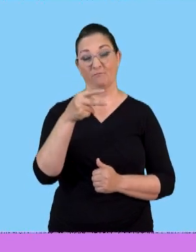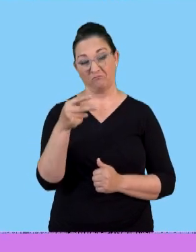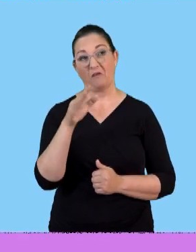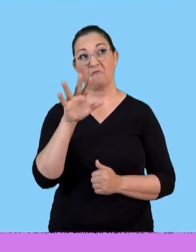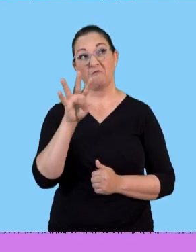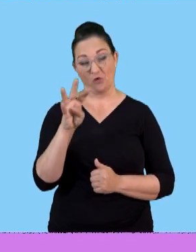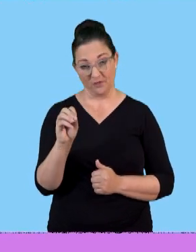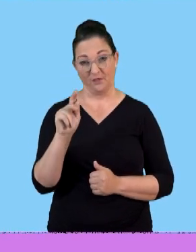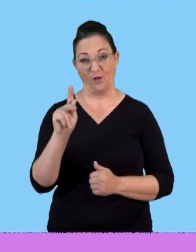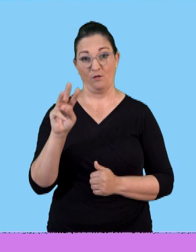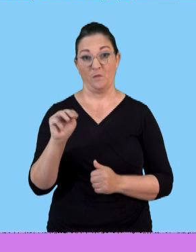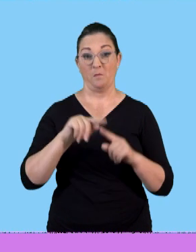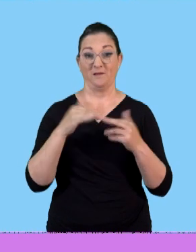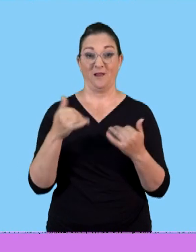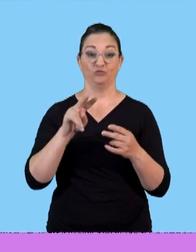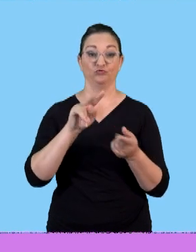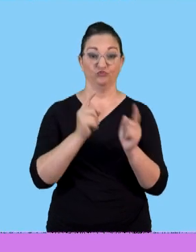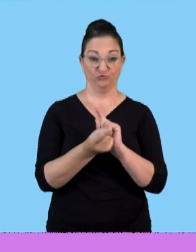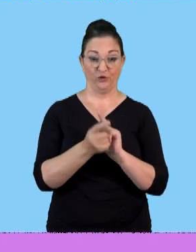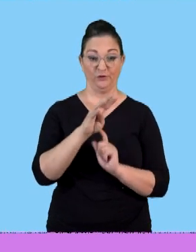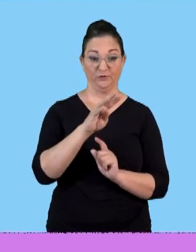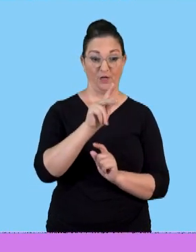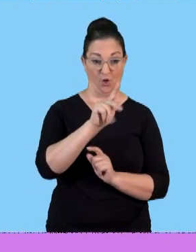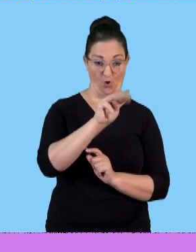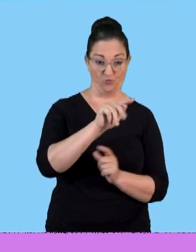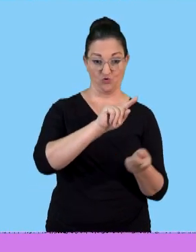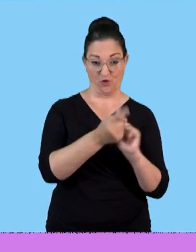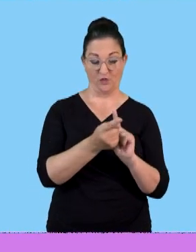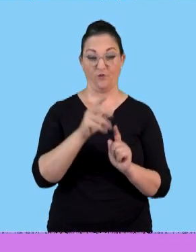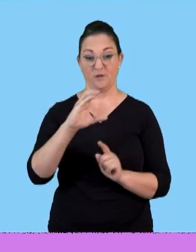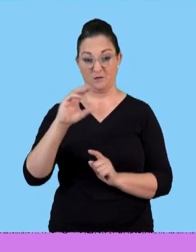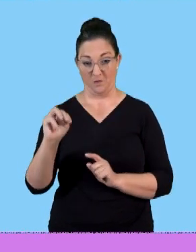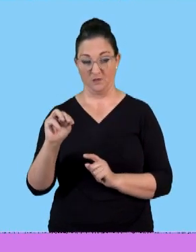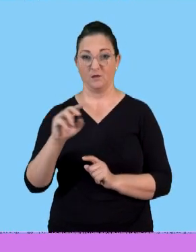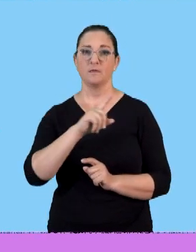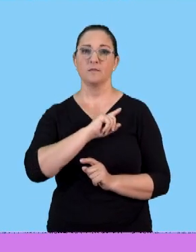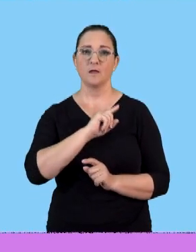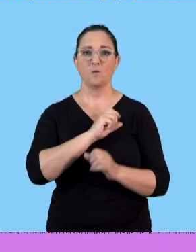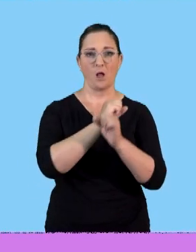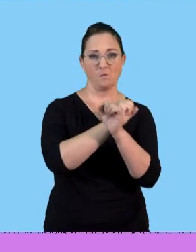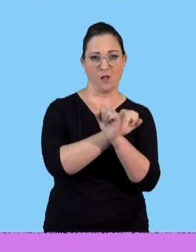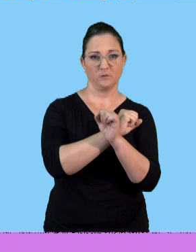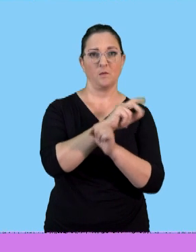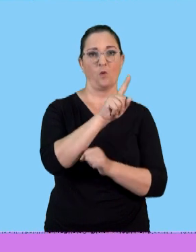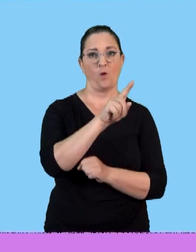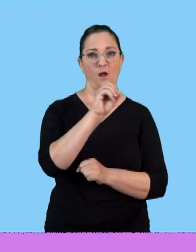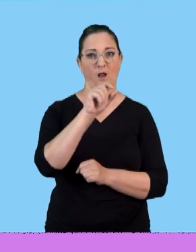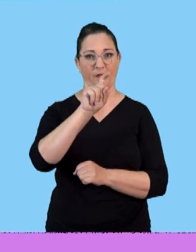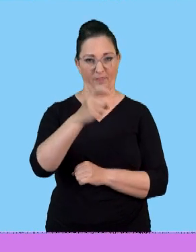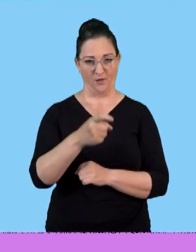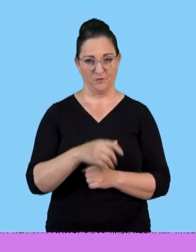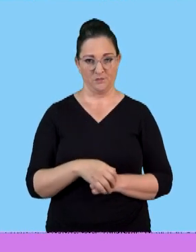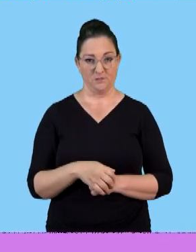40 kilometers. I changed my kilometers to centimeters by multiplying this with